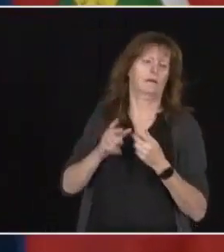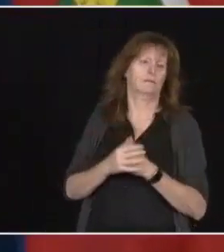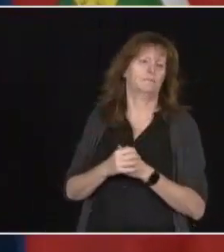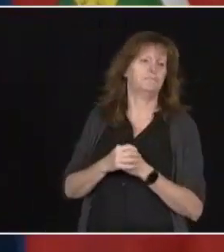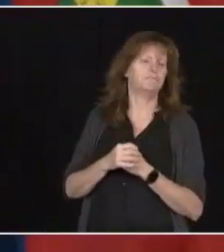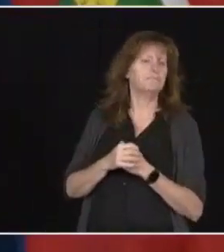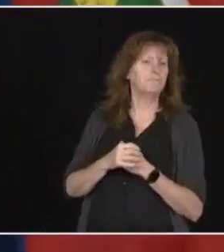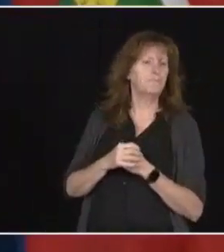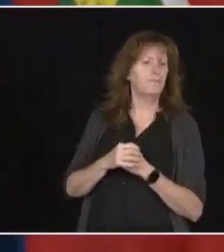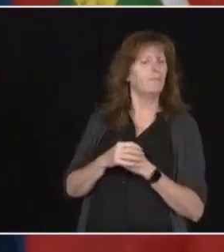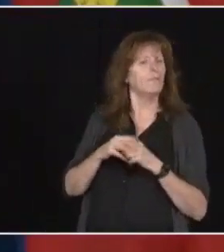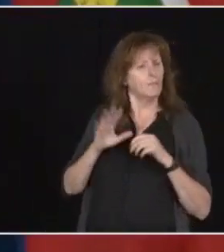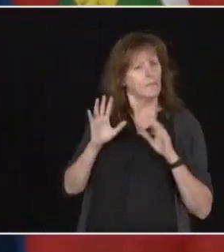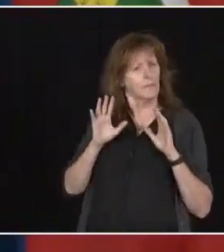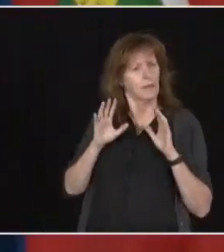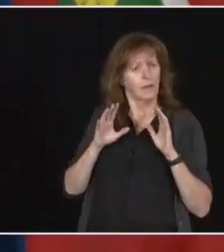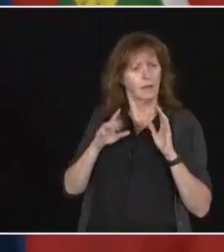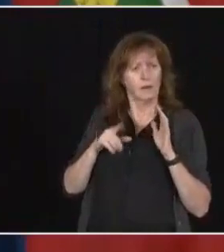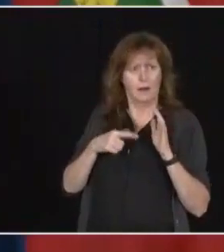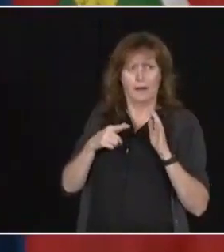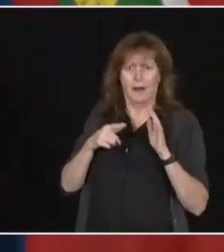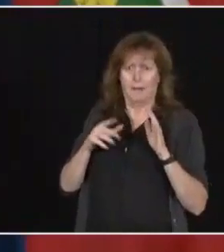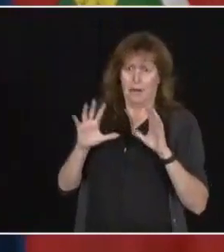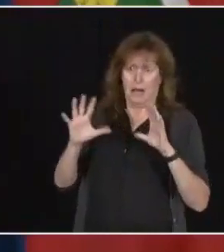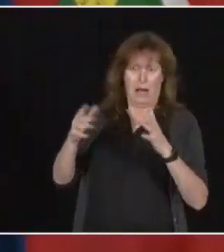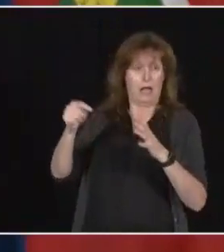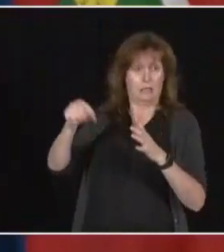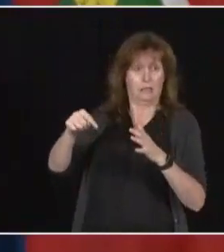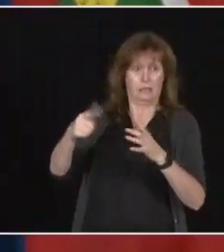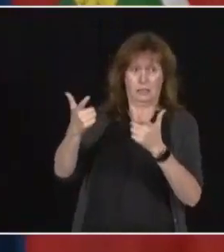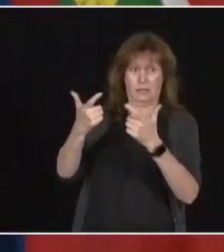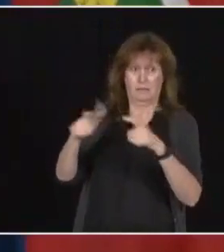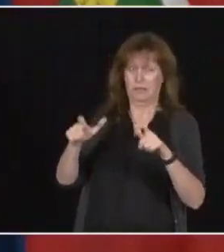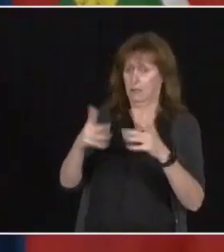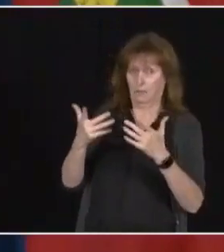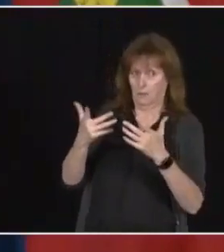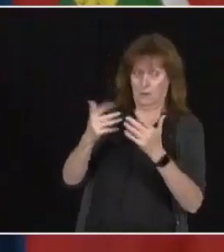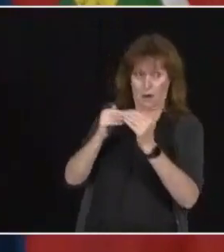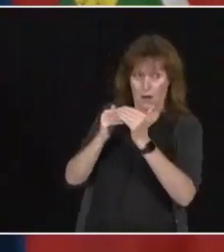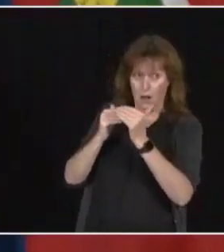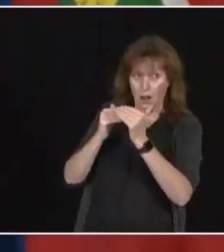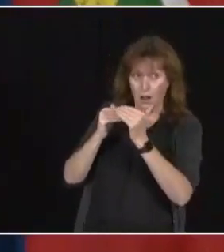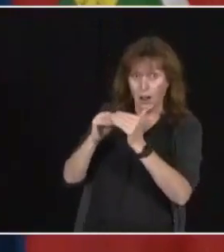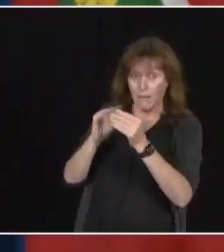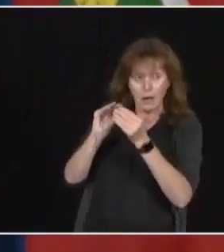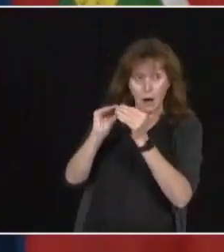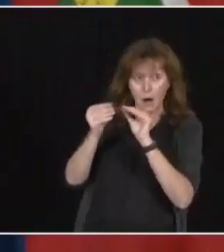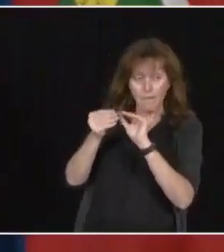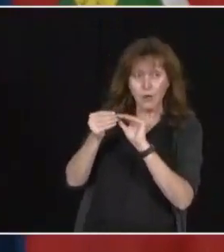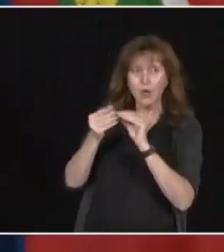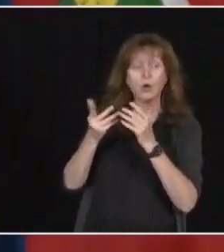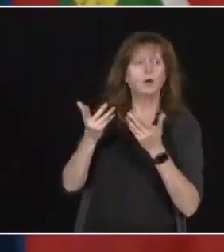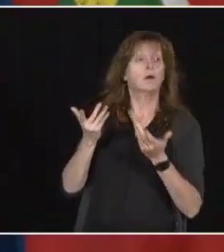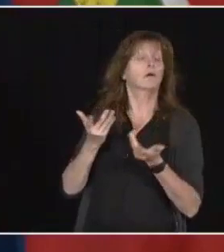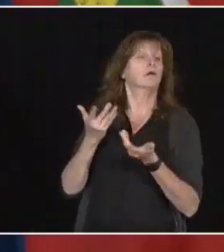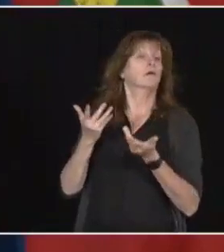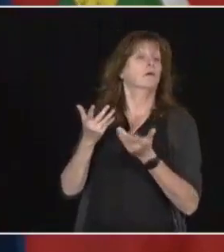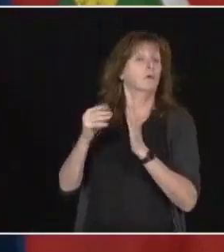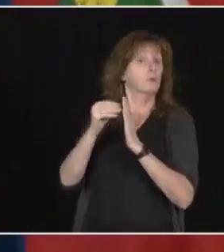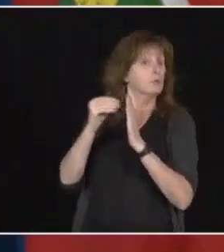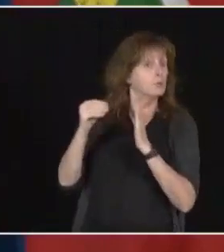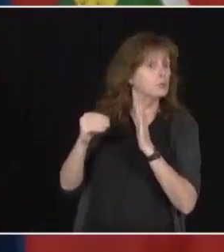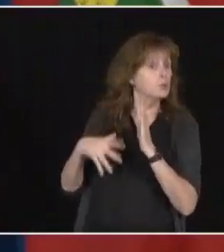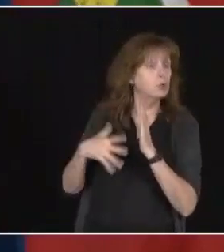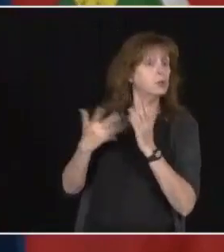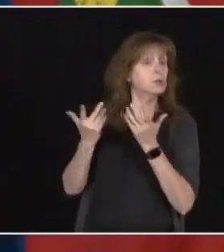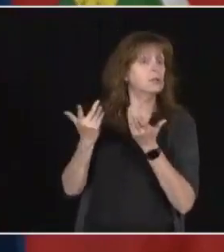these classes can be quite large, are there going to be any restrictions put in place by how many students can be in a